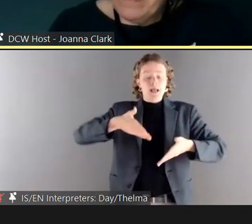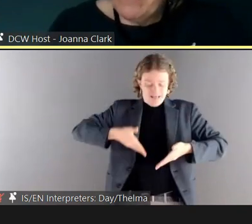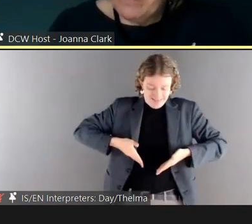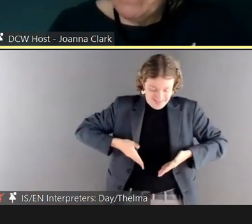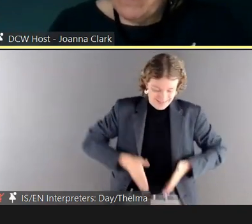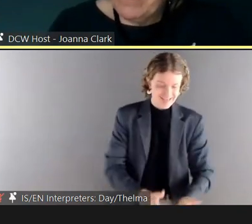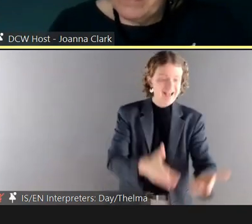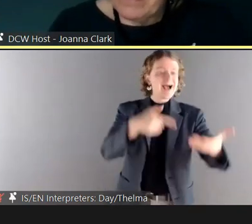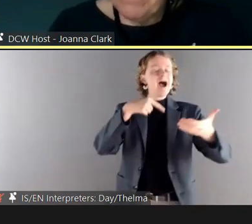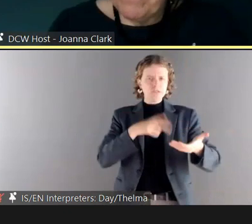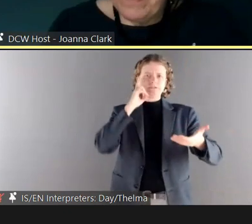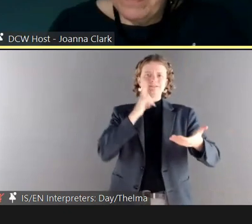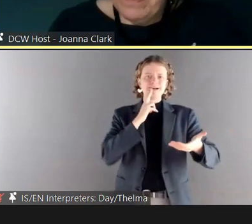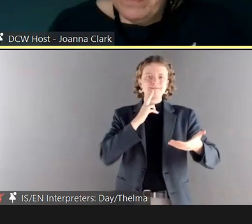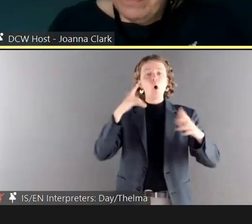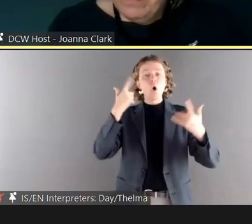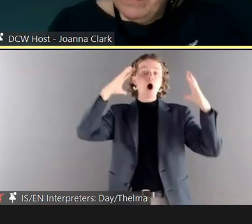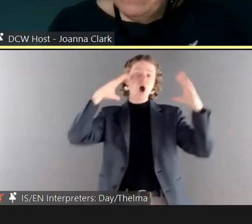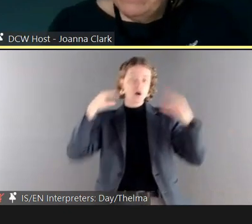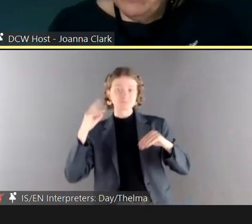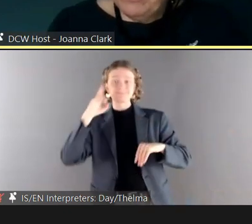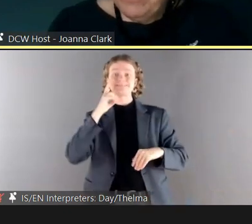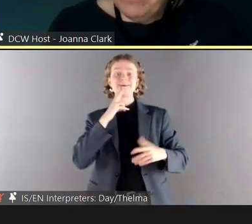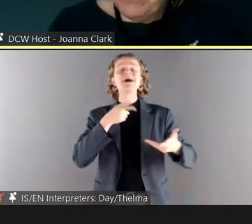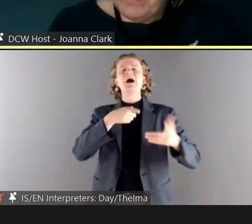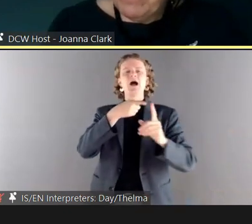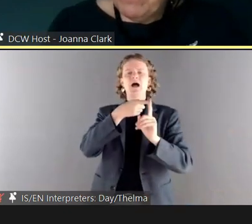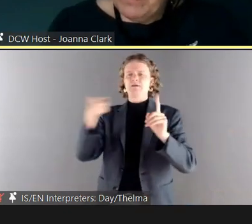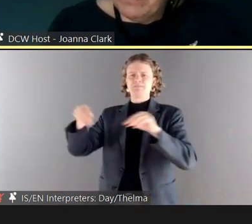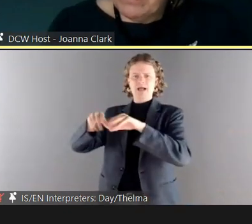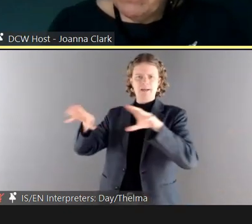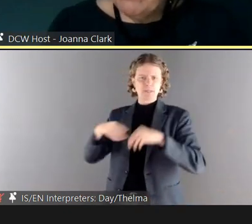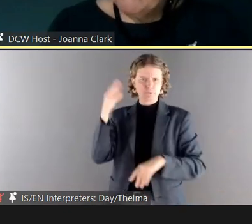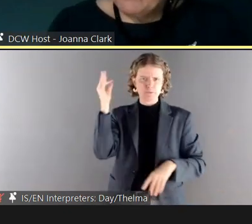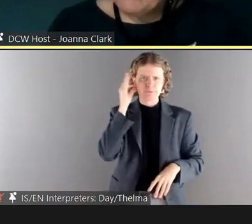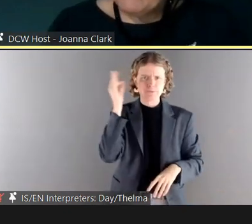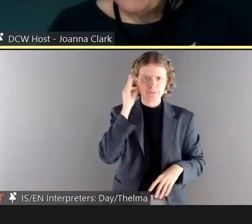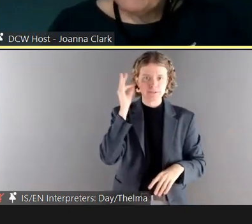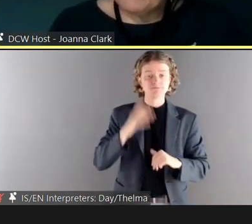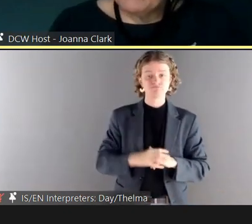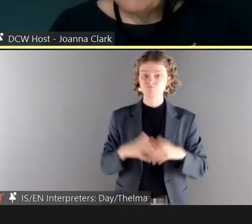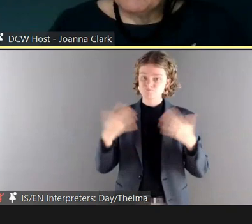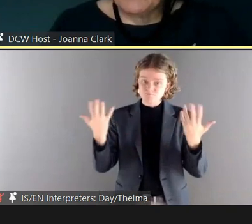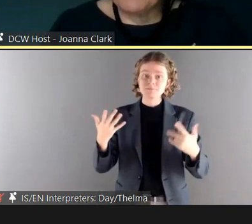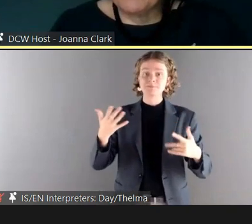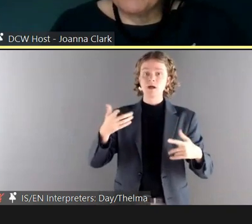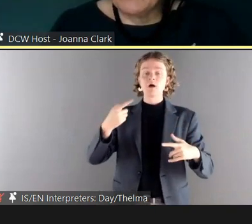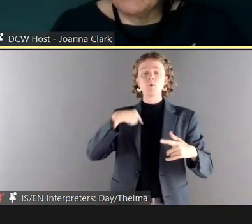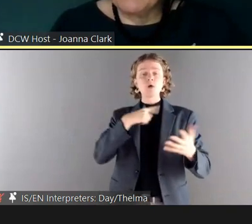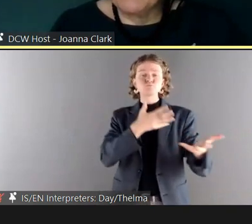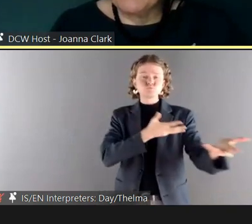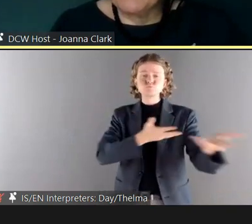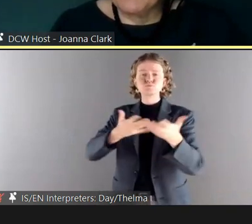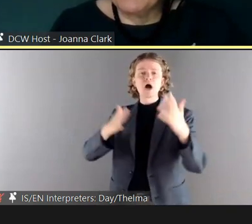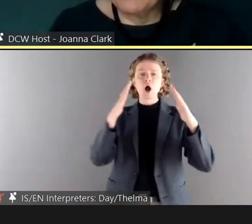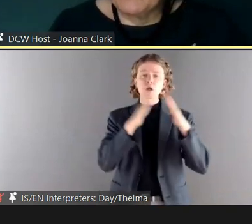in hearing families. And in the communities where we work, most of the children, the vast majority